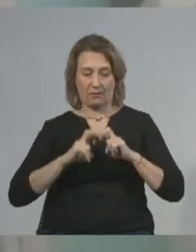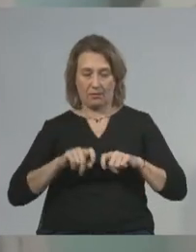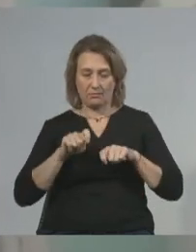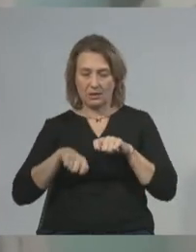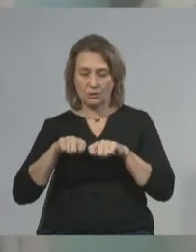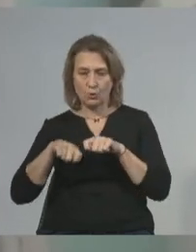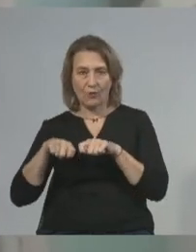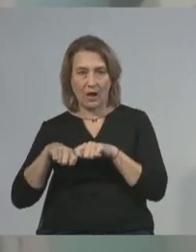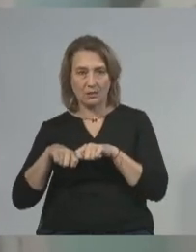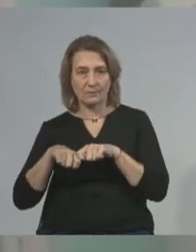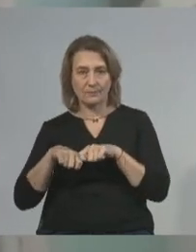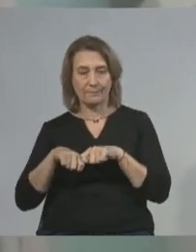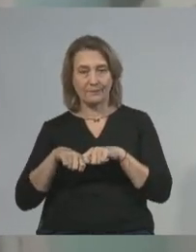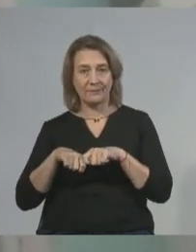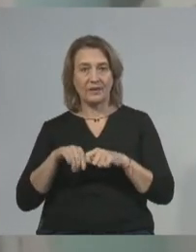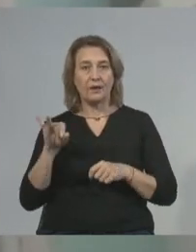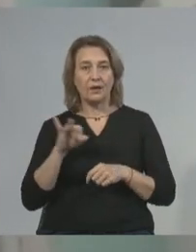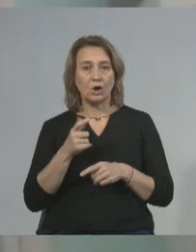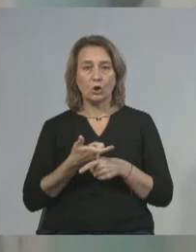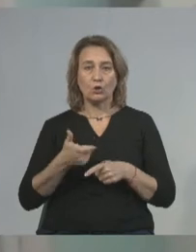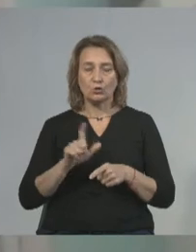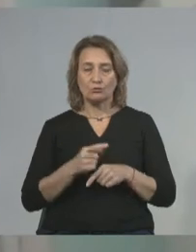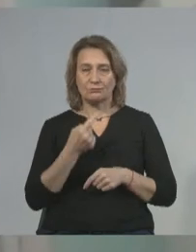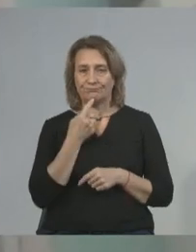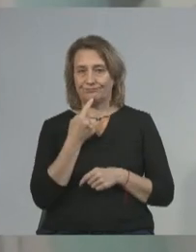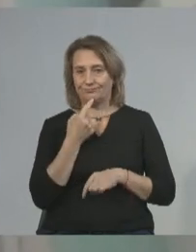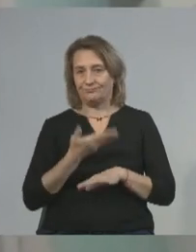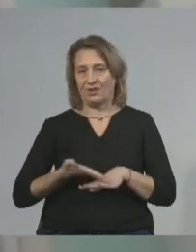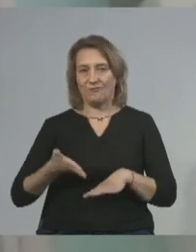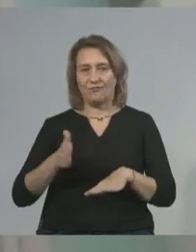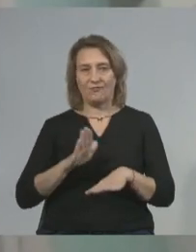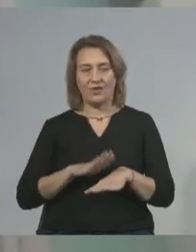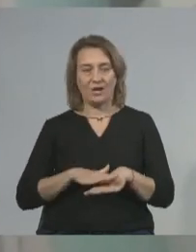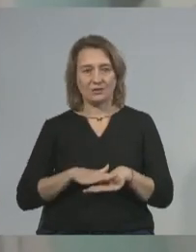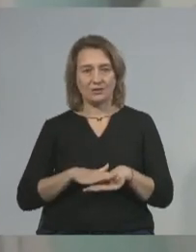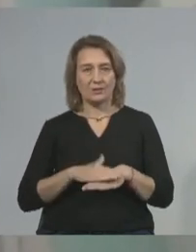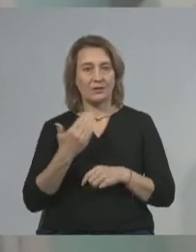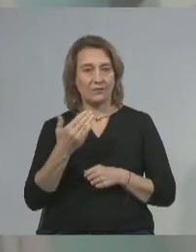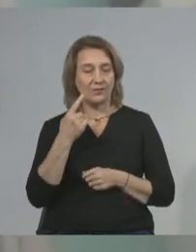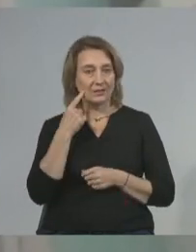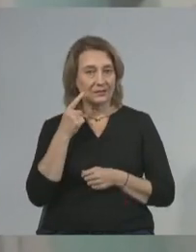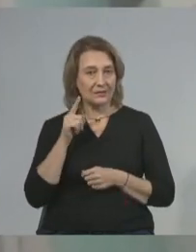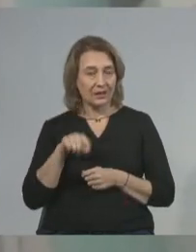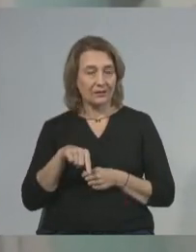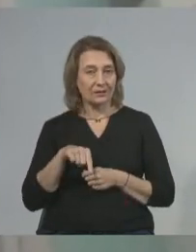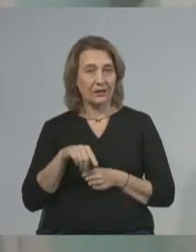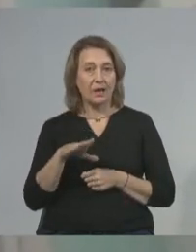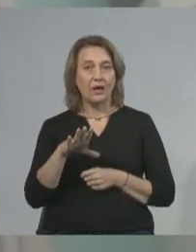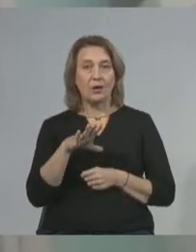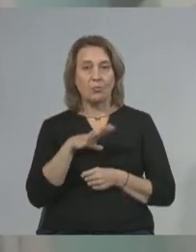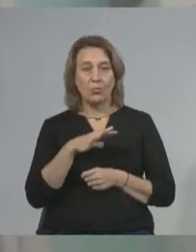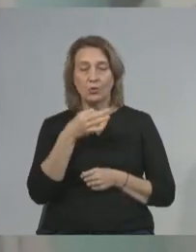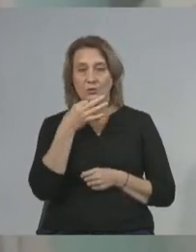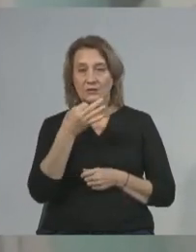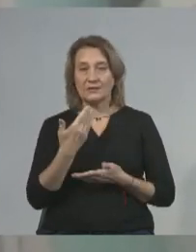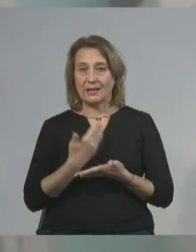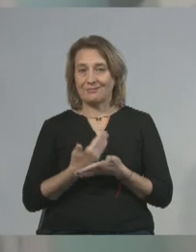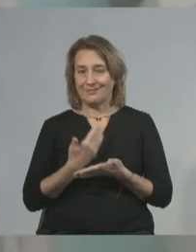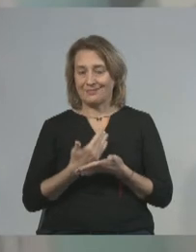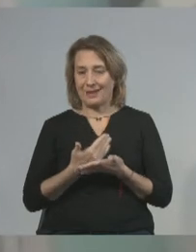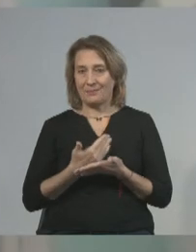uh say that it's something else and then all these crazy narratives that he was poisoned after he was transported to uh to